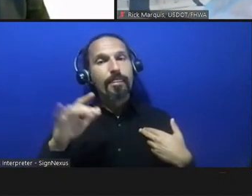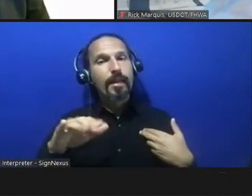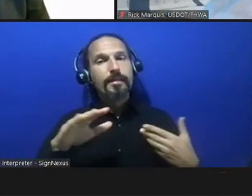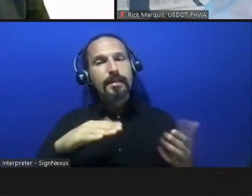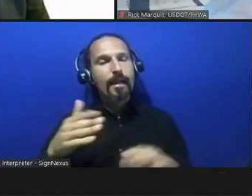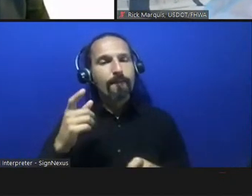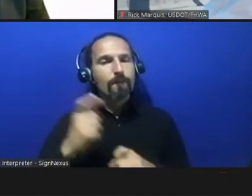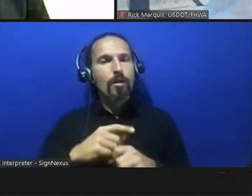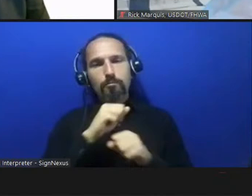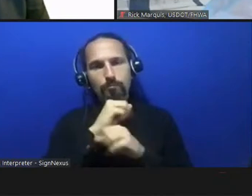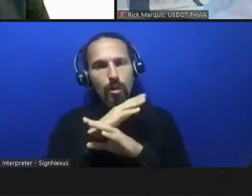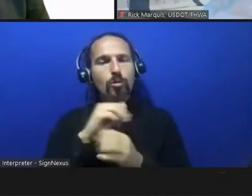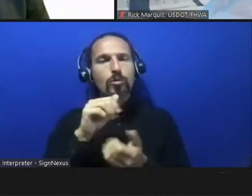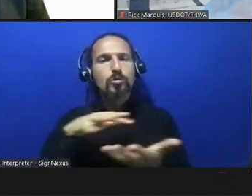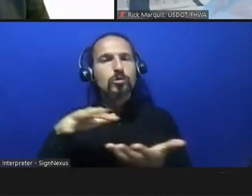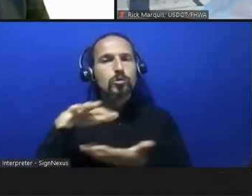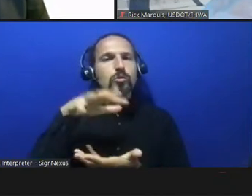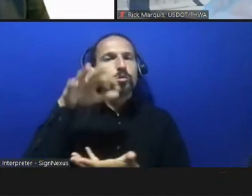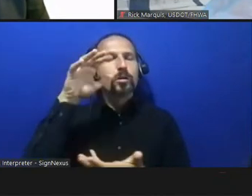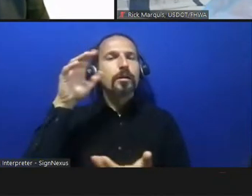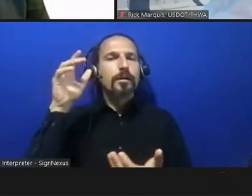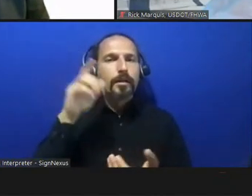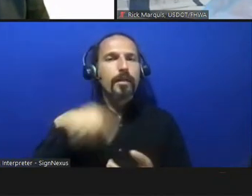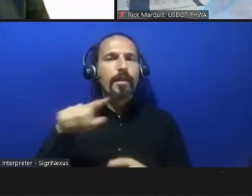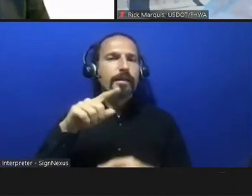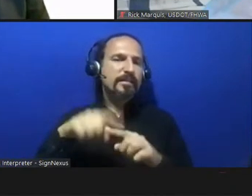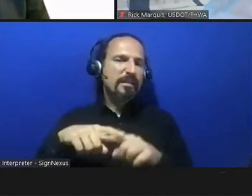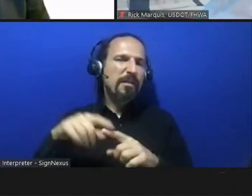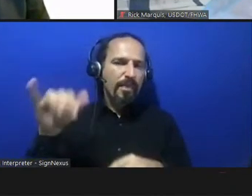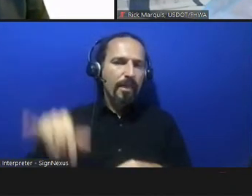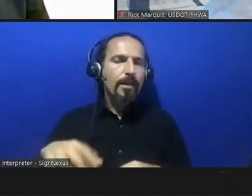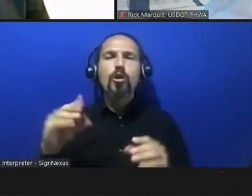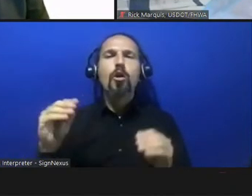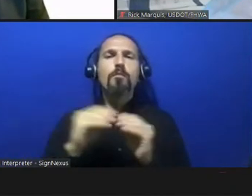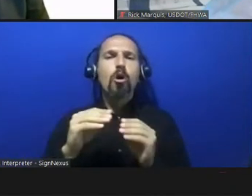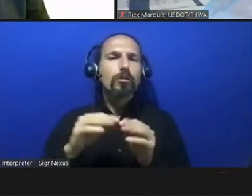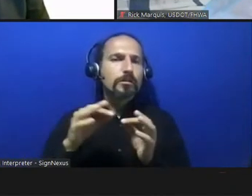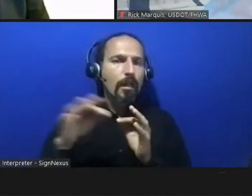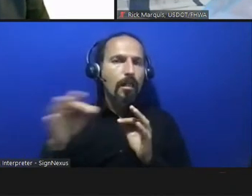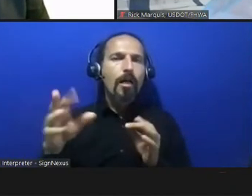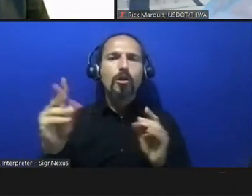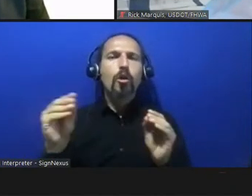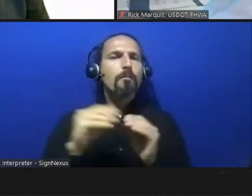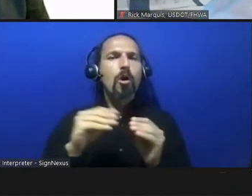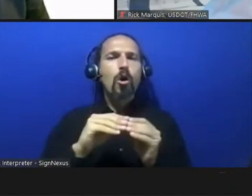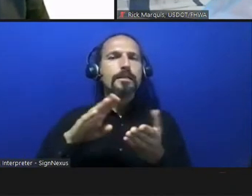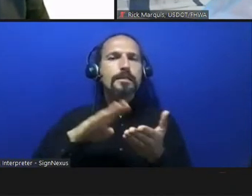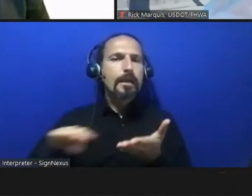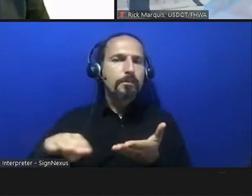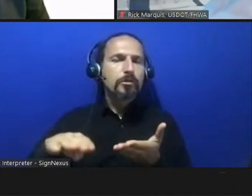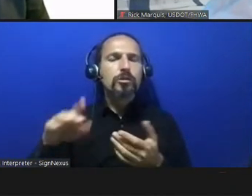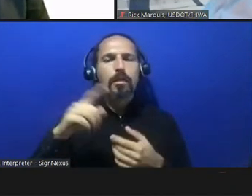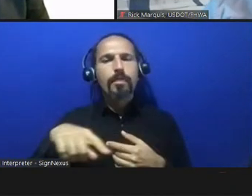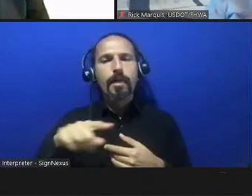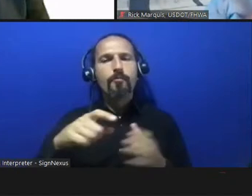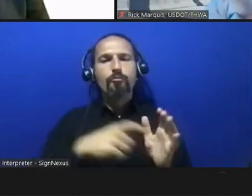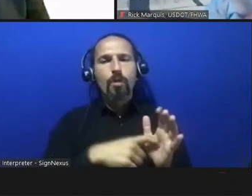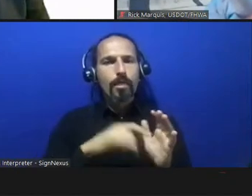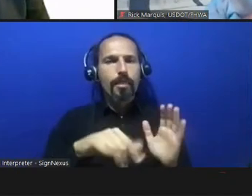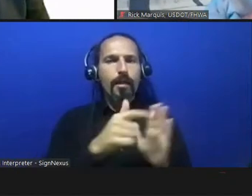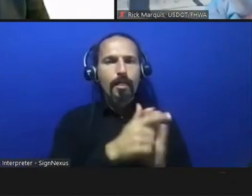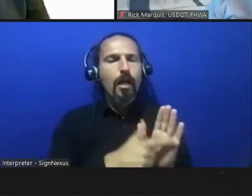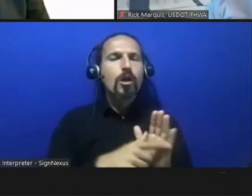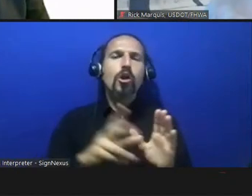pollution or car crashes also depends on depends on it no more delays no more exceptions except except the ones that were required by the law and no more